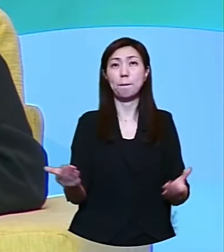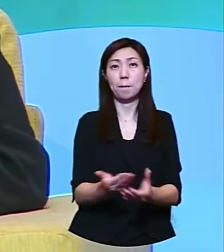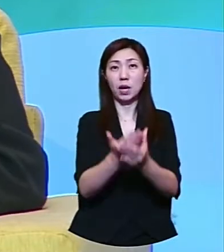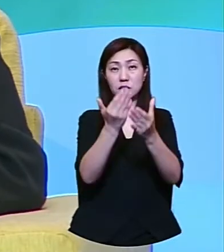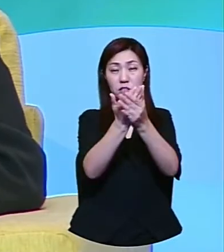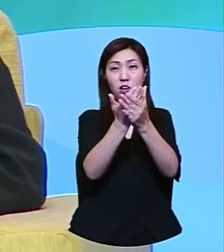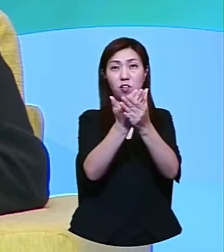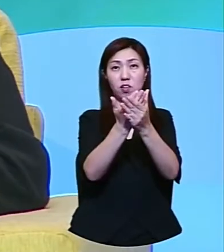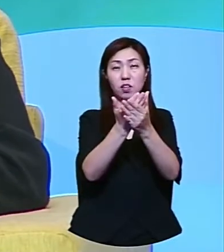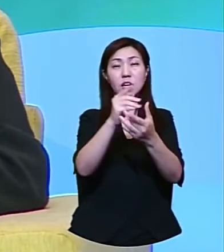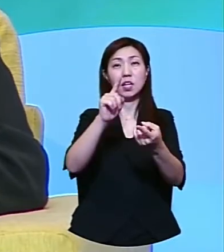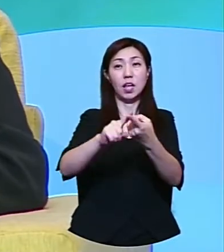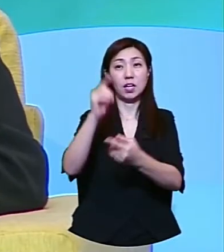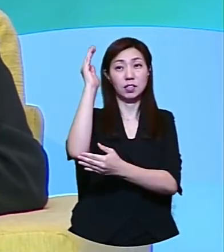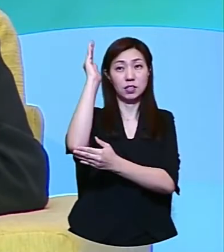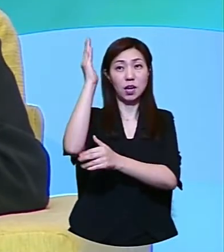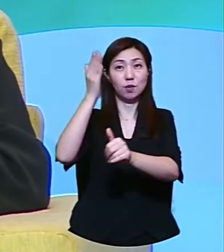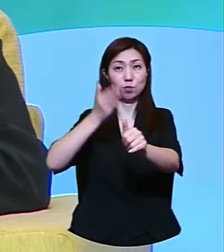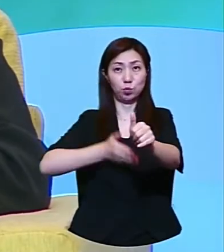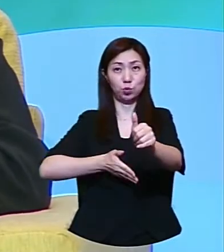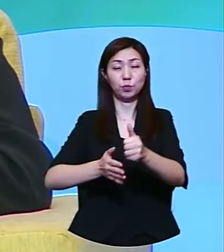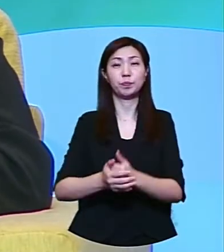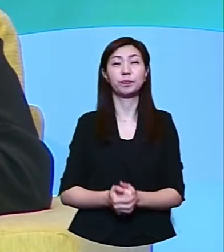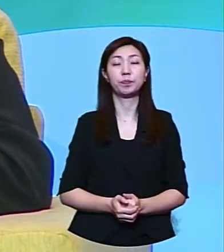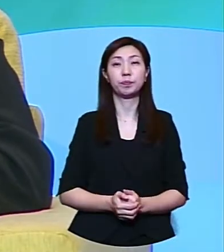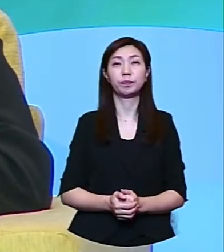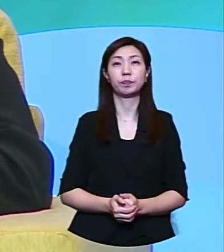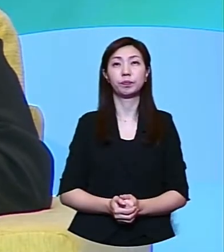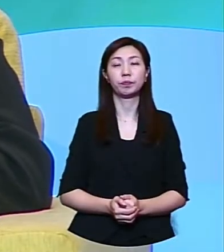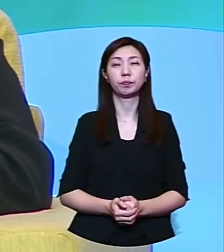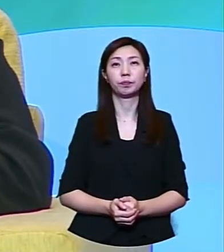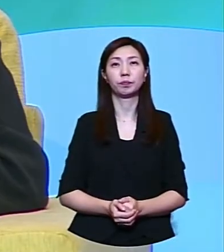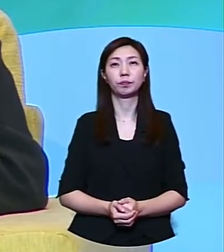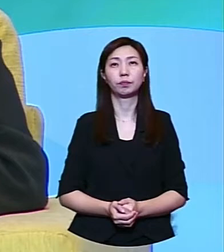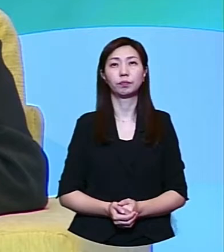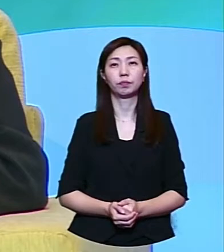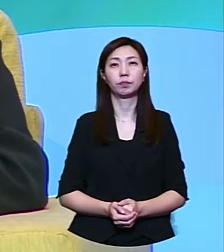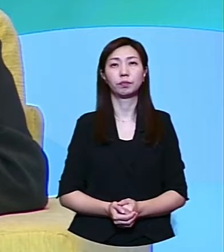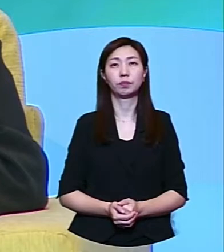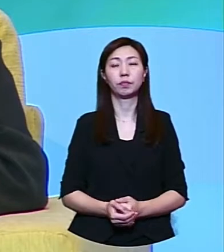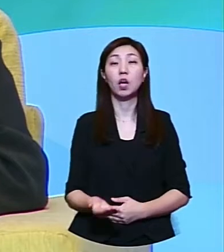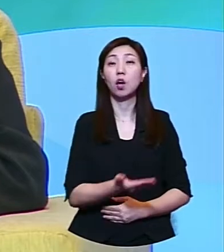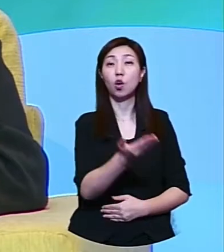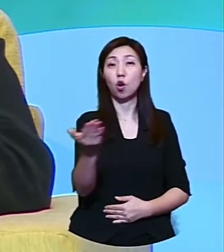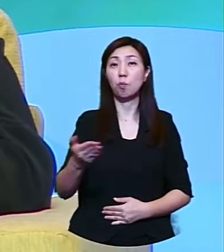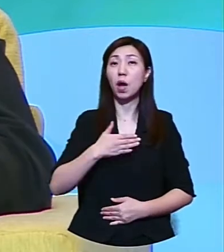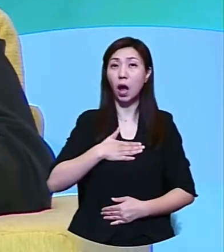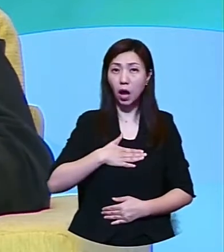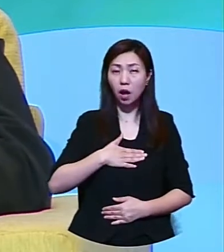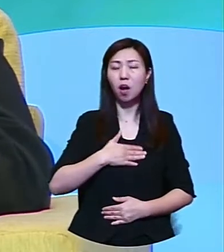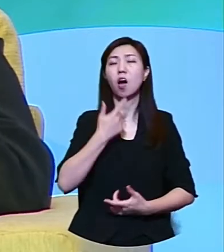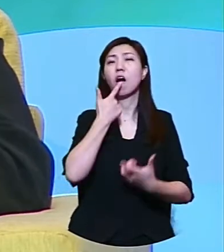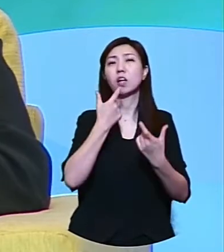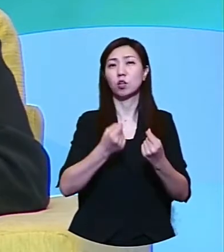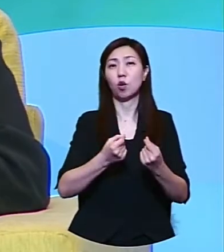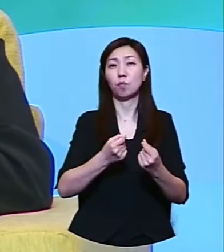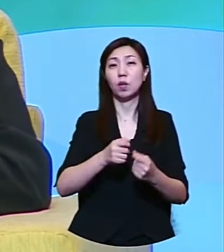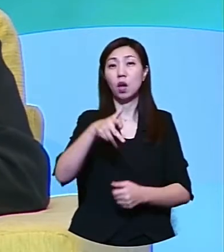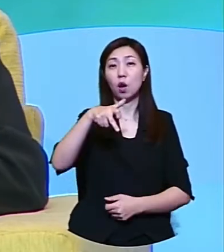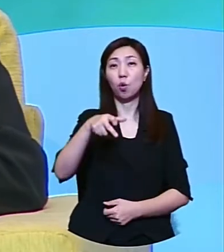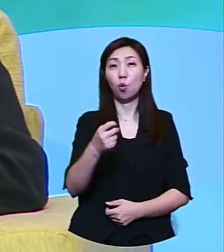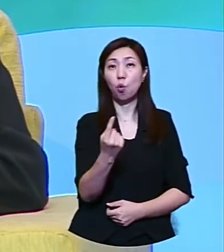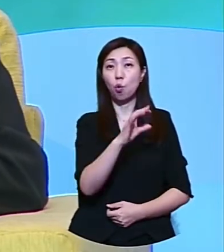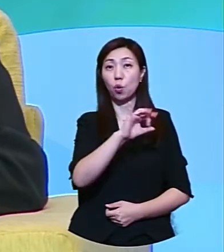know, KOICA's main goal is to do their best to